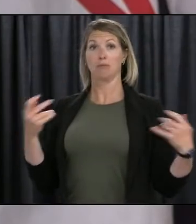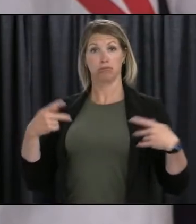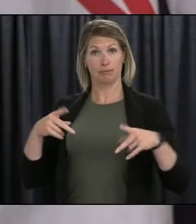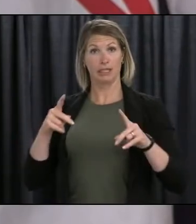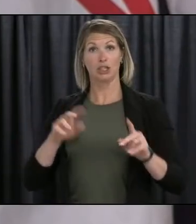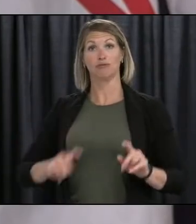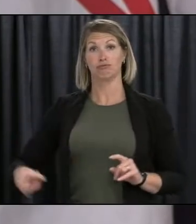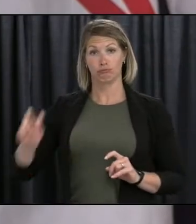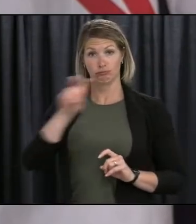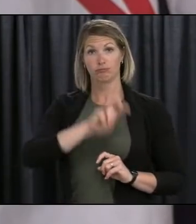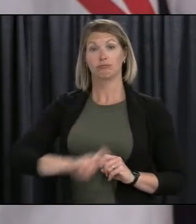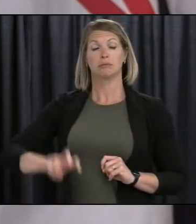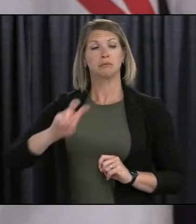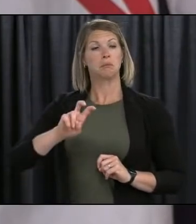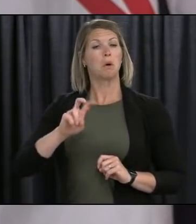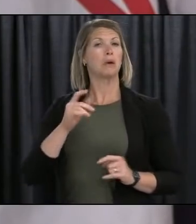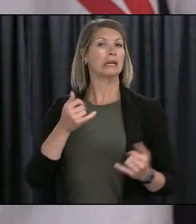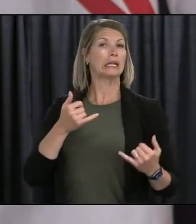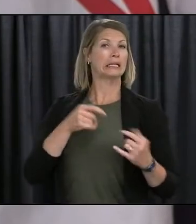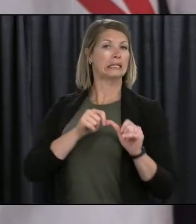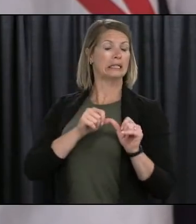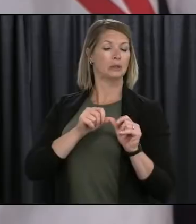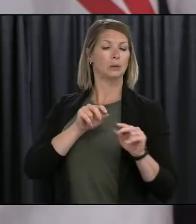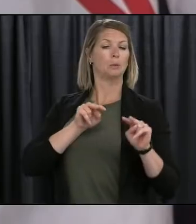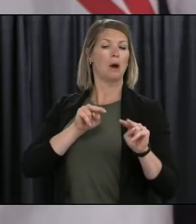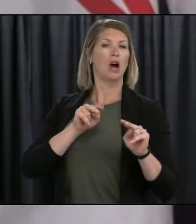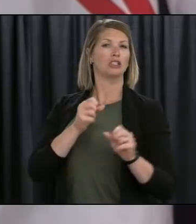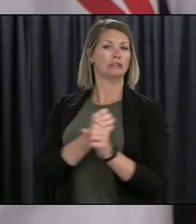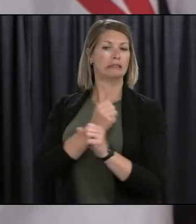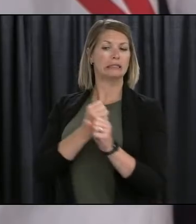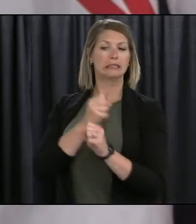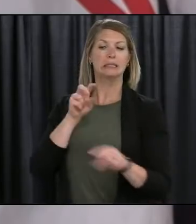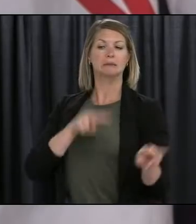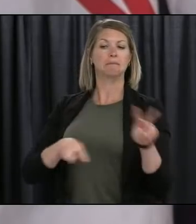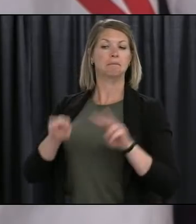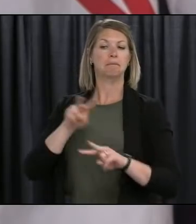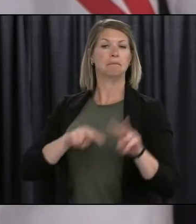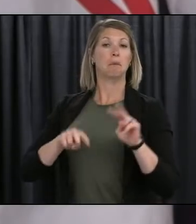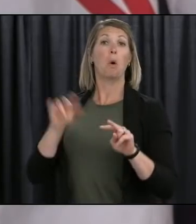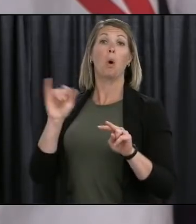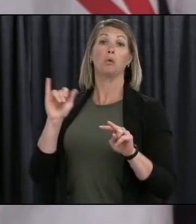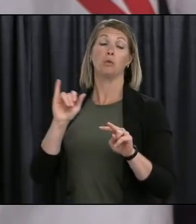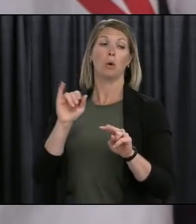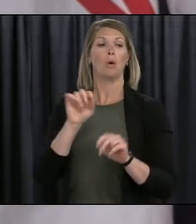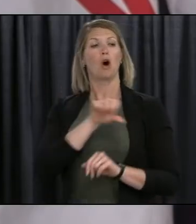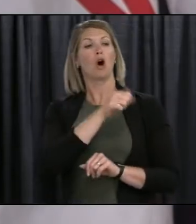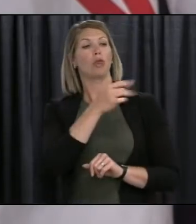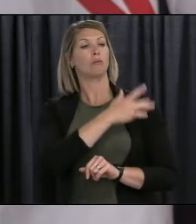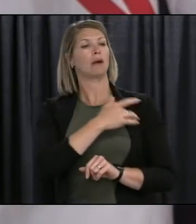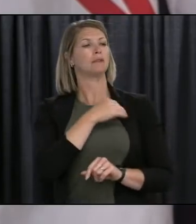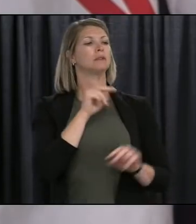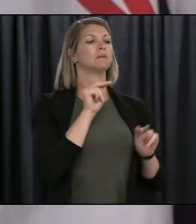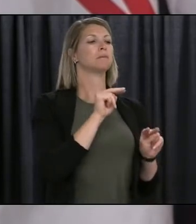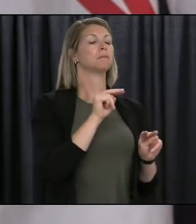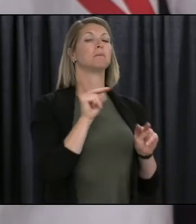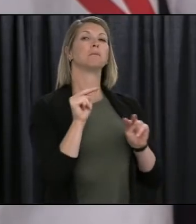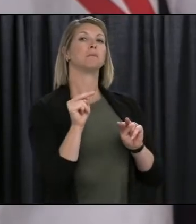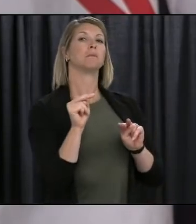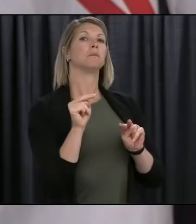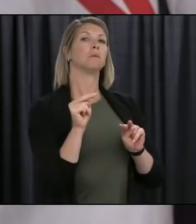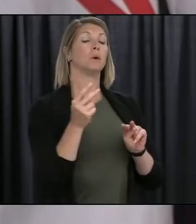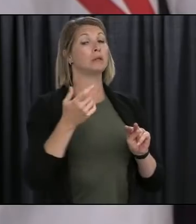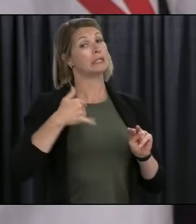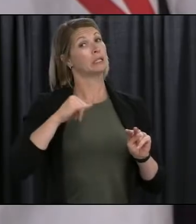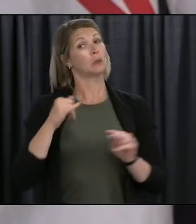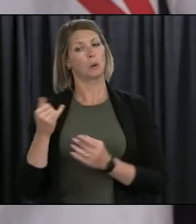in our province and in other provinces and jurisdictions as well. As we await a vaccine or effective treatment for